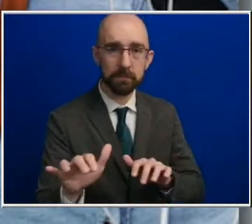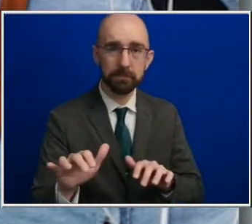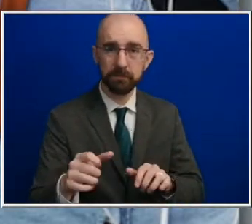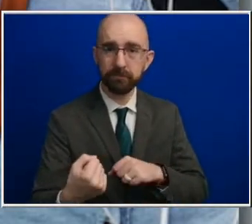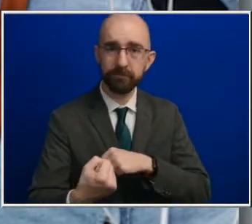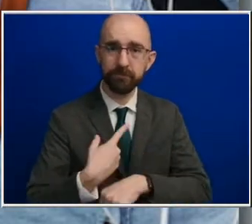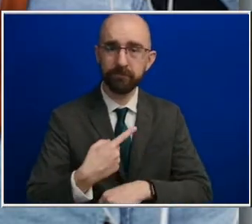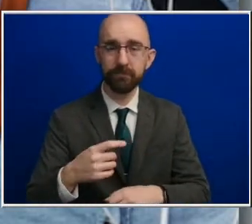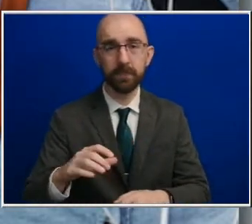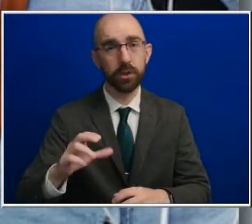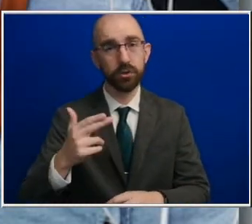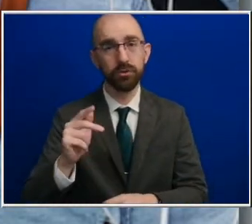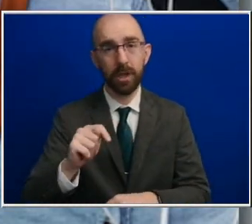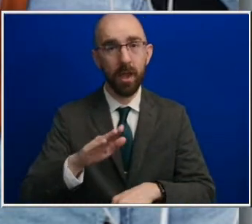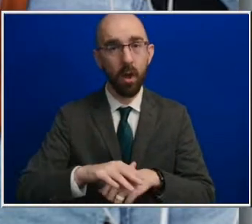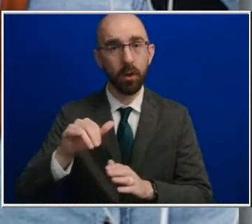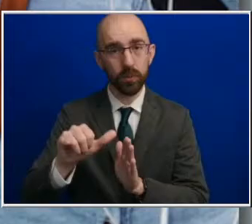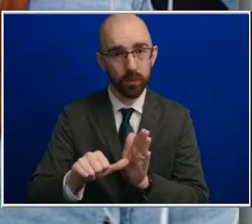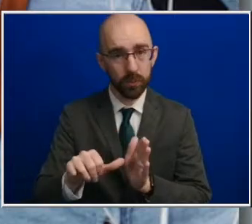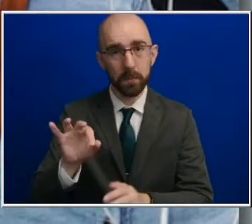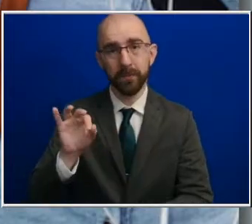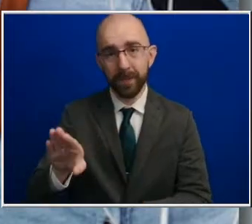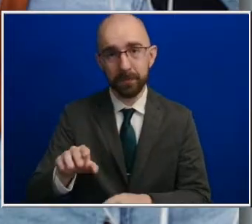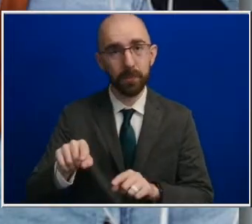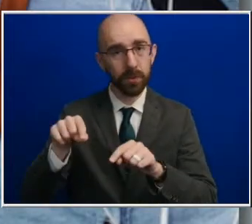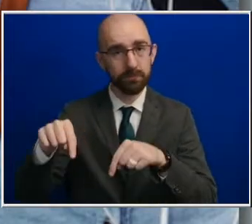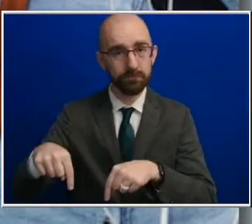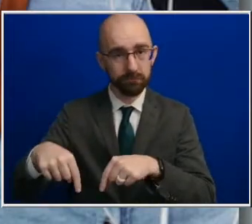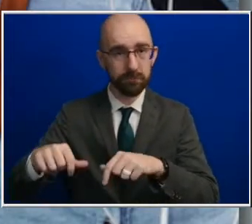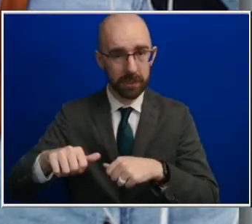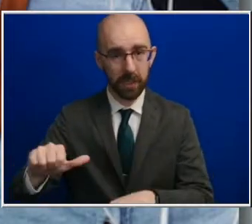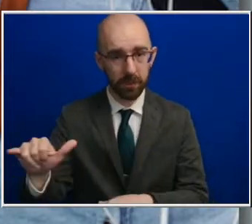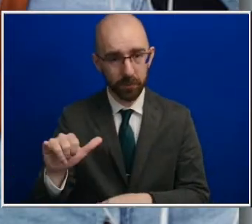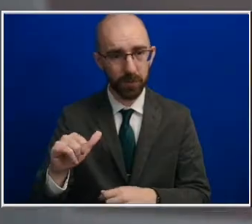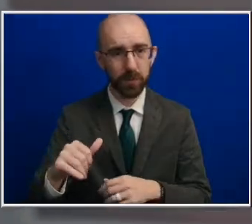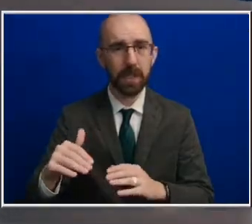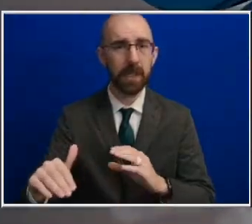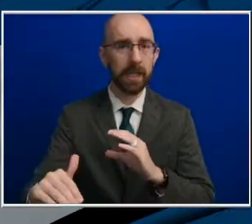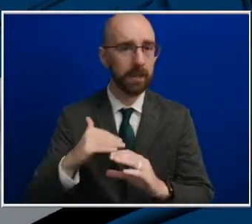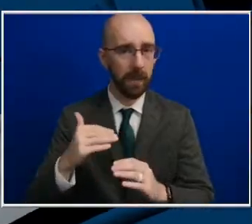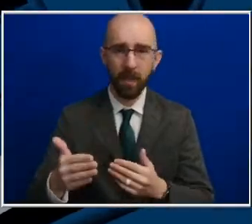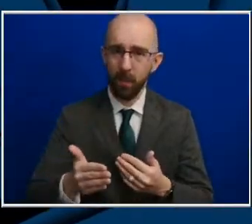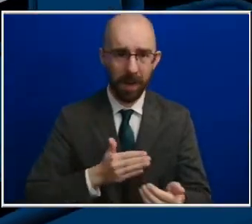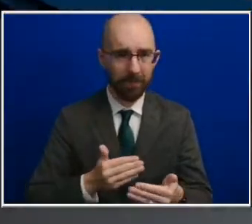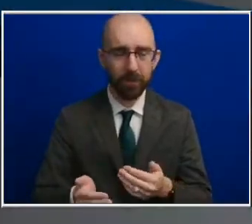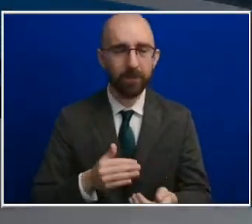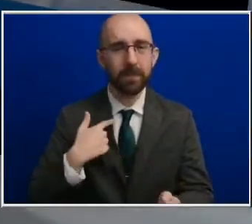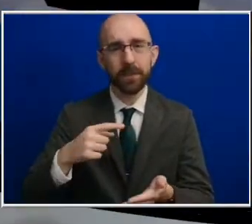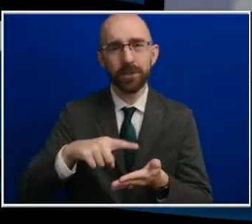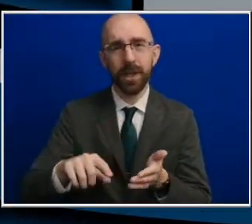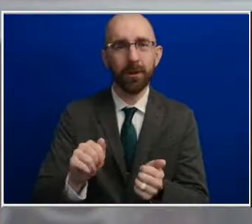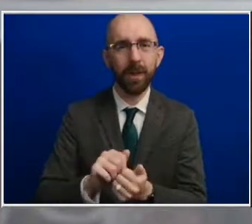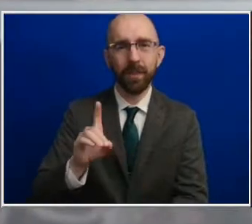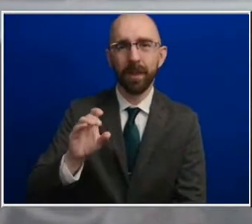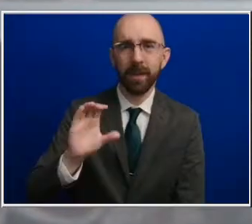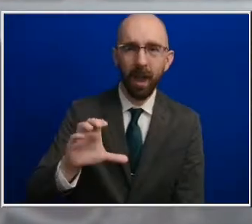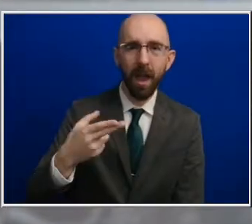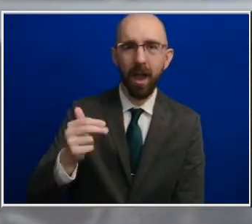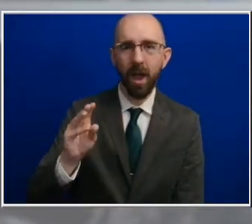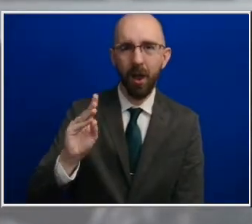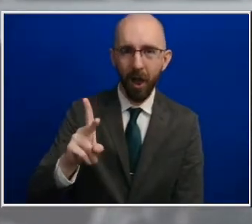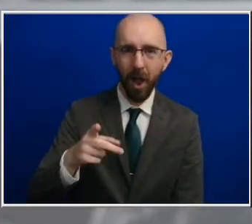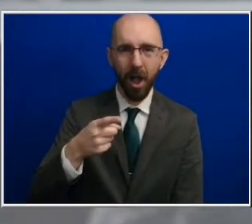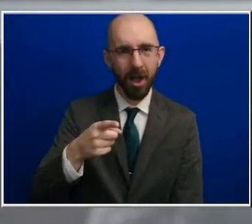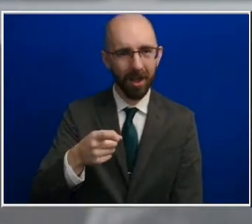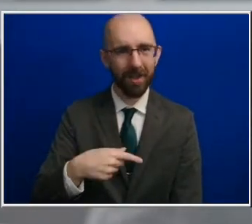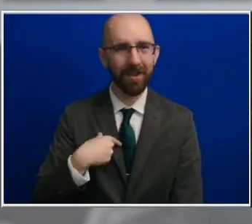on YouTube or Facebook, or emailing the Medical News Network. Let's check in with Doc Hawkeye. Yeah. We fly